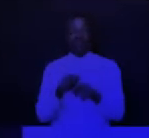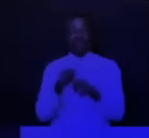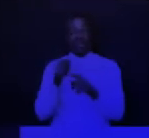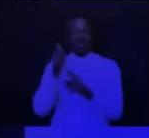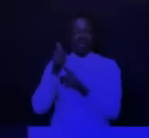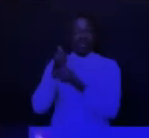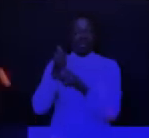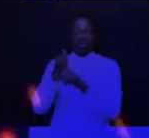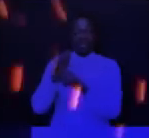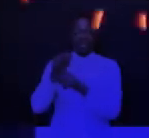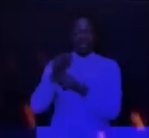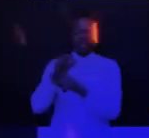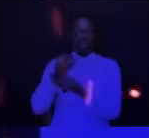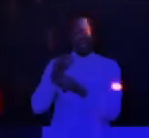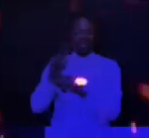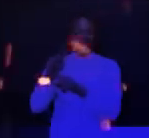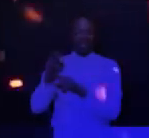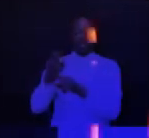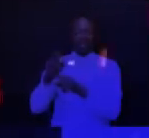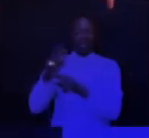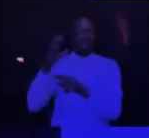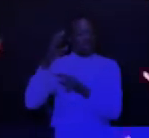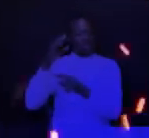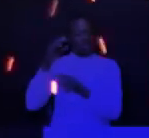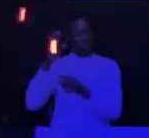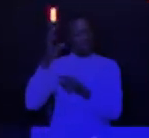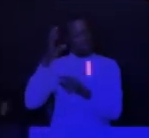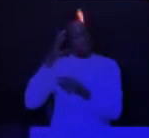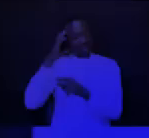not food in the house of God, and that because of that